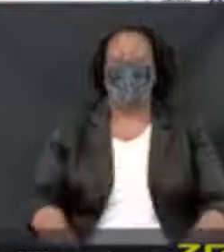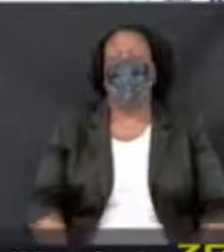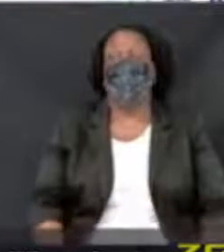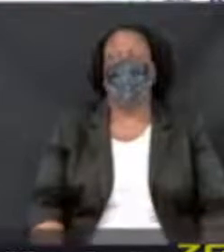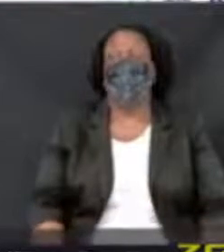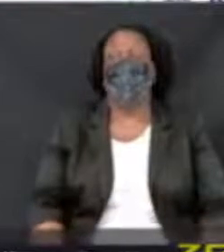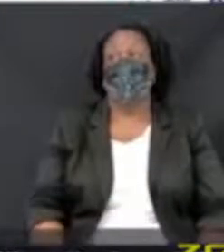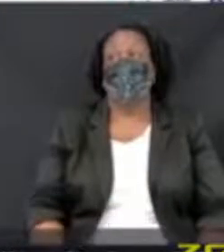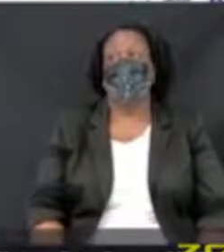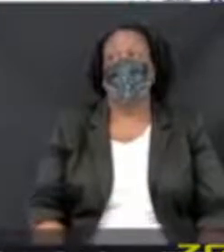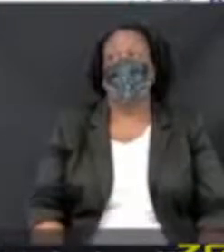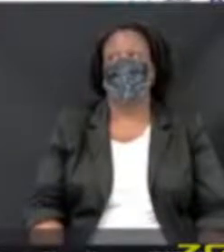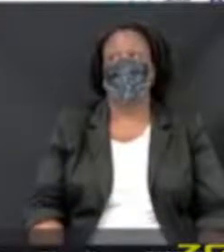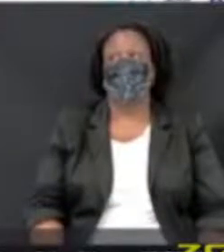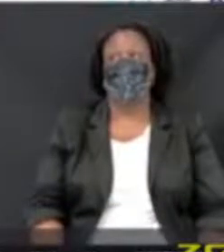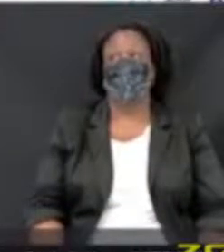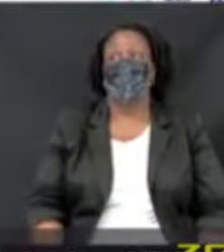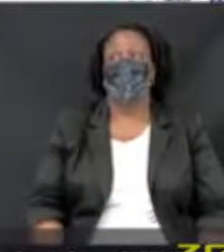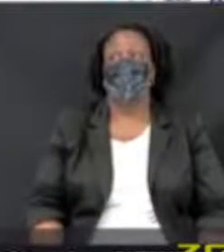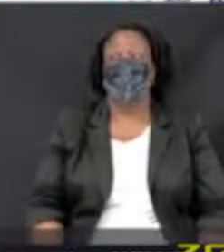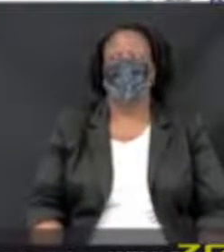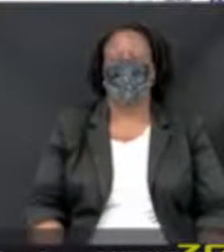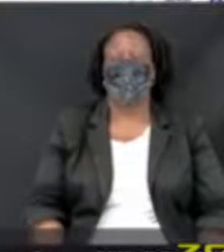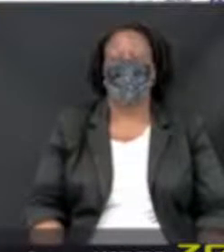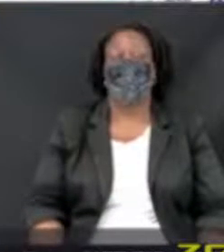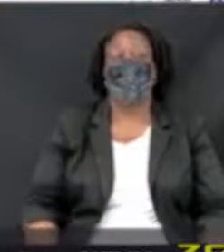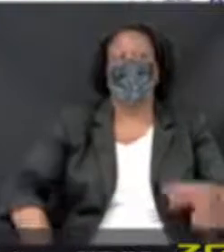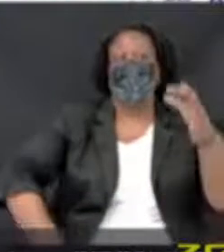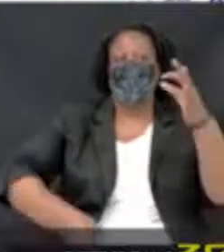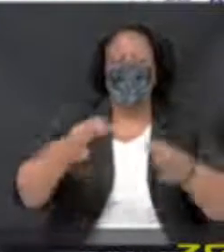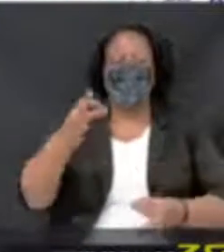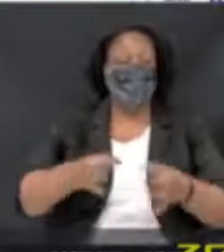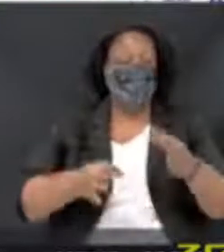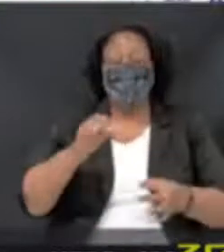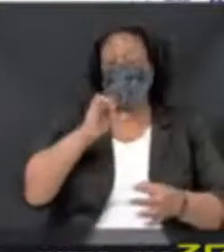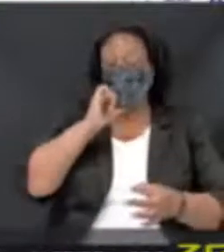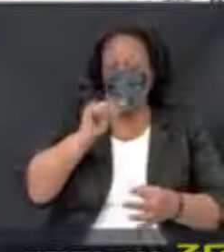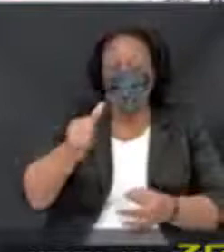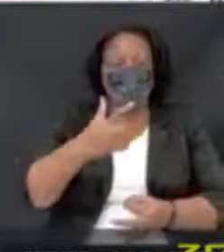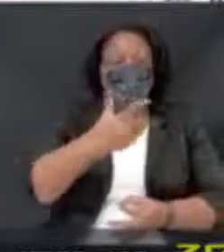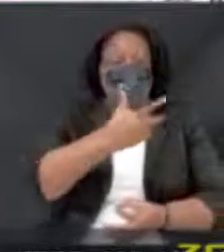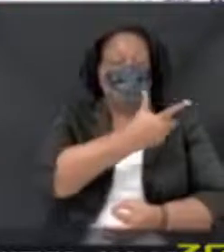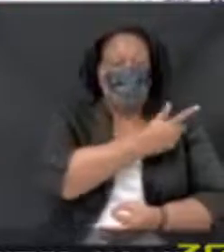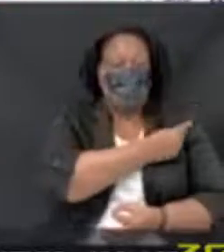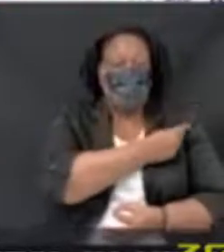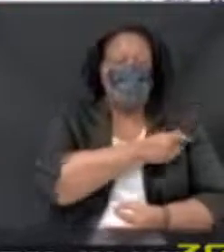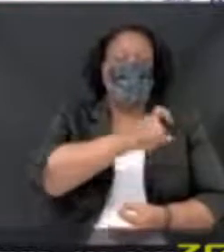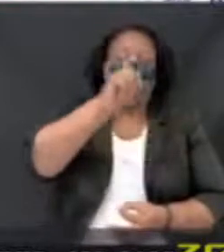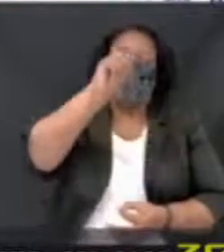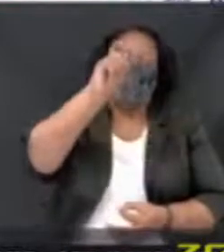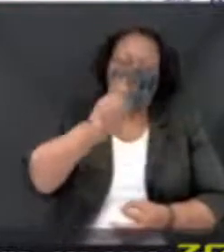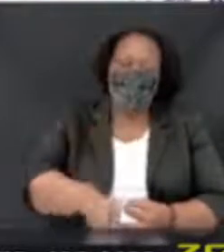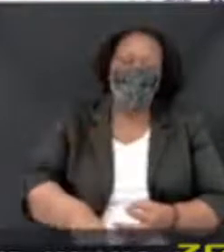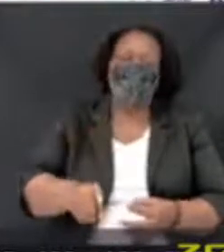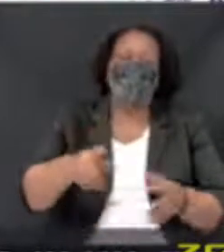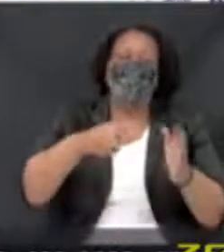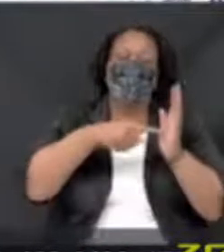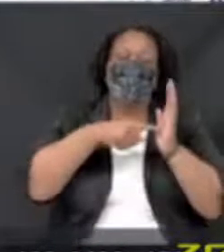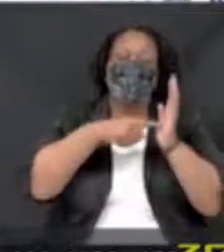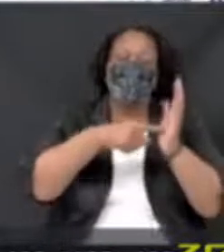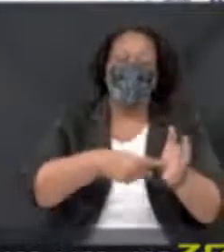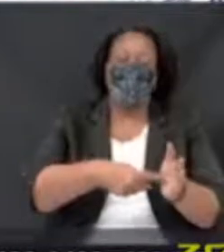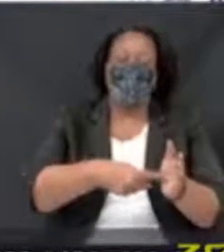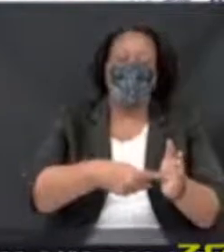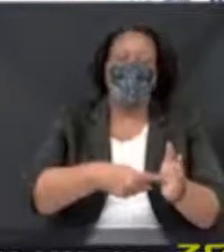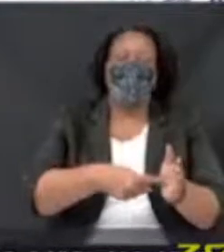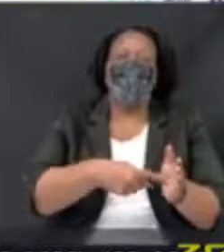vaccinated, and if you were not vaccinated, you must show the results of a PCR test done